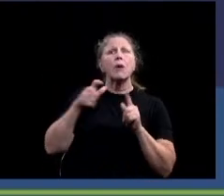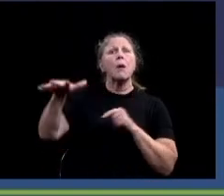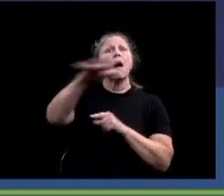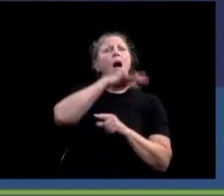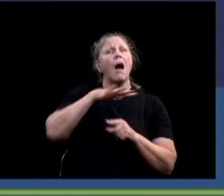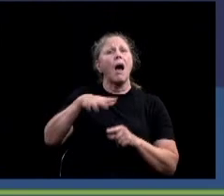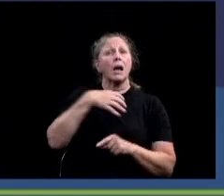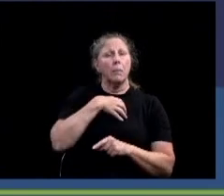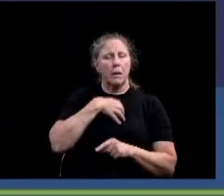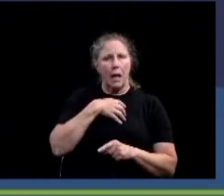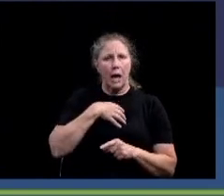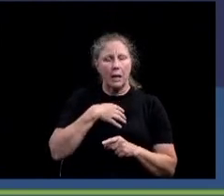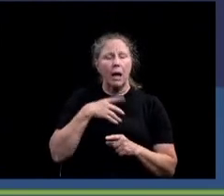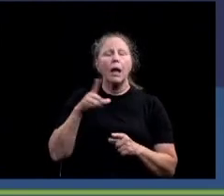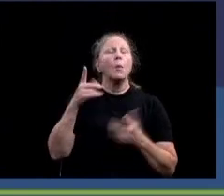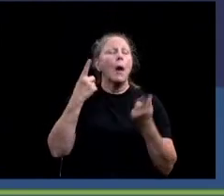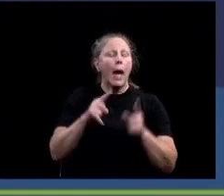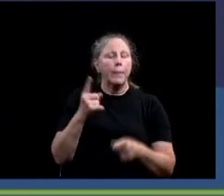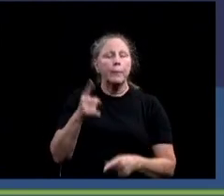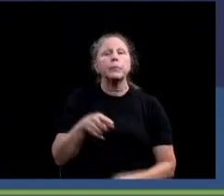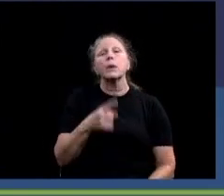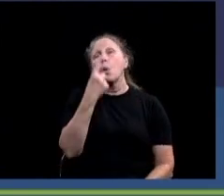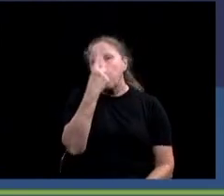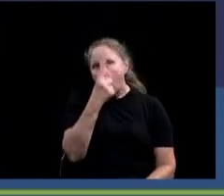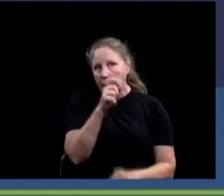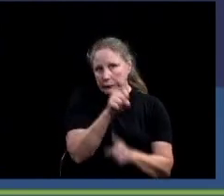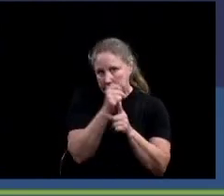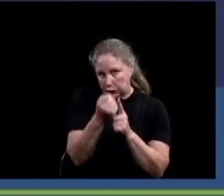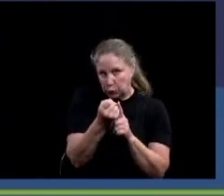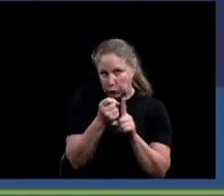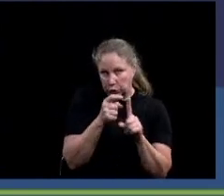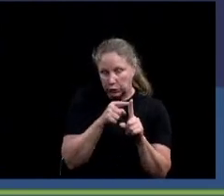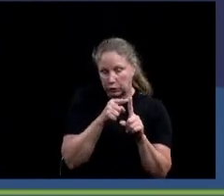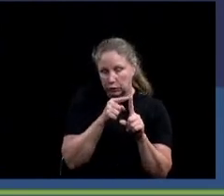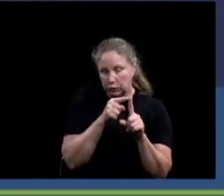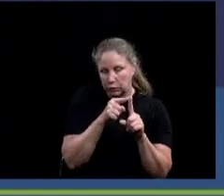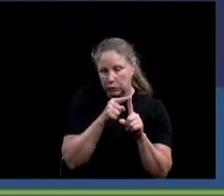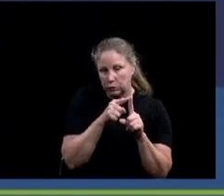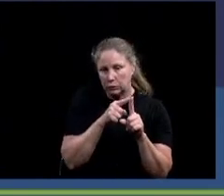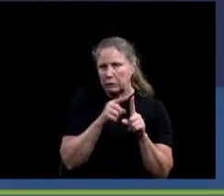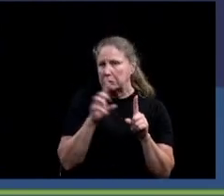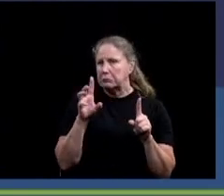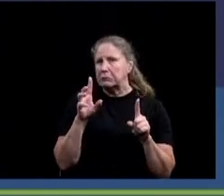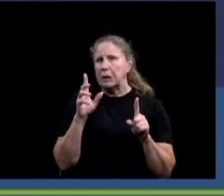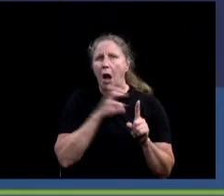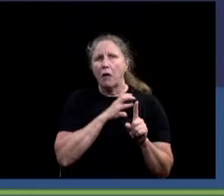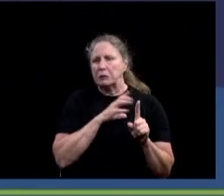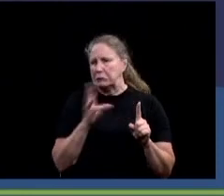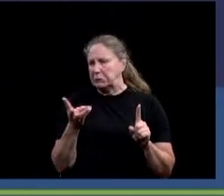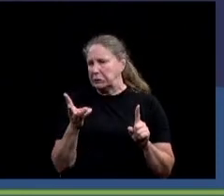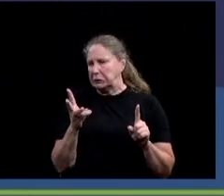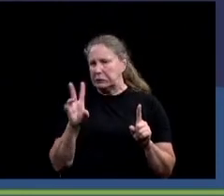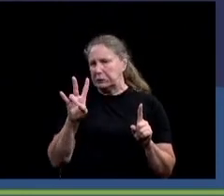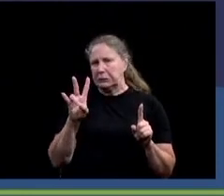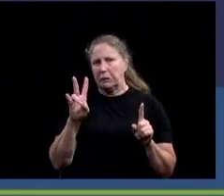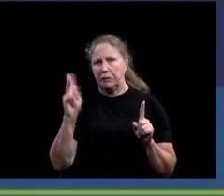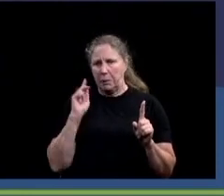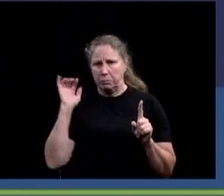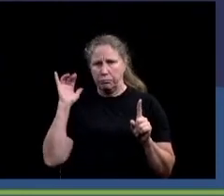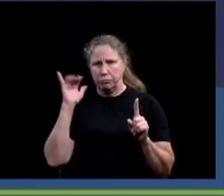incident involving 6 or 7 officers where a citizen alleged